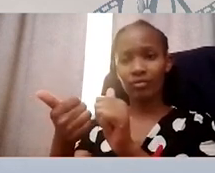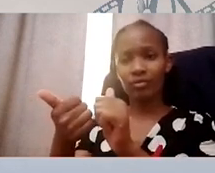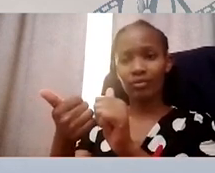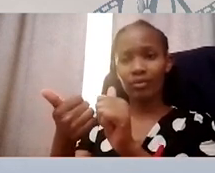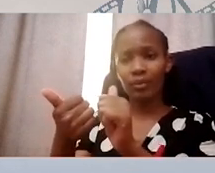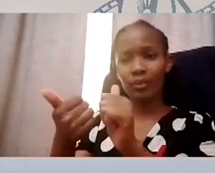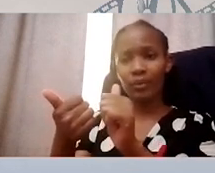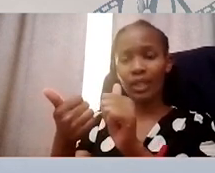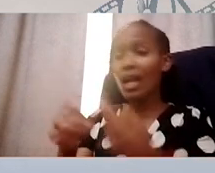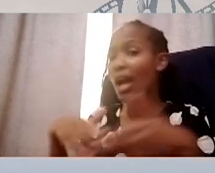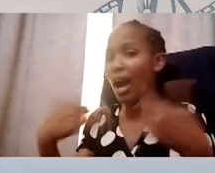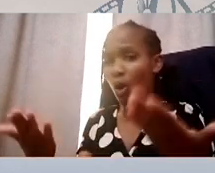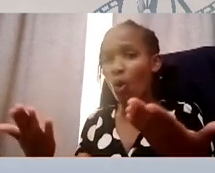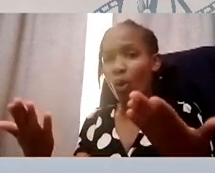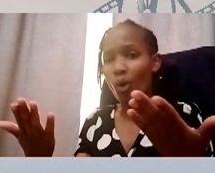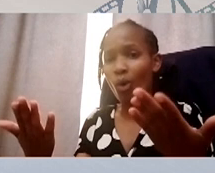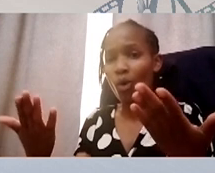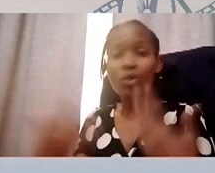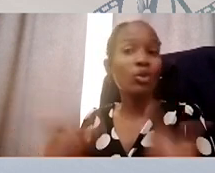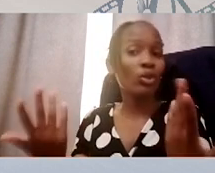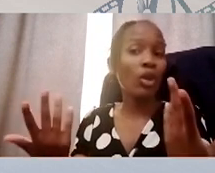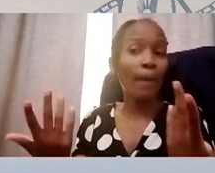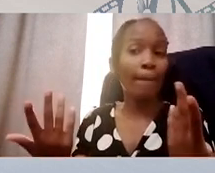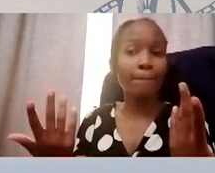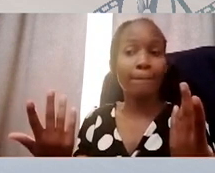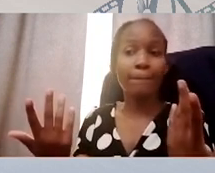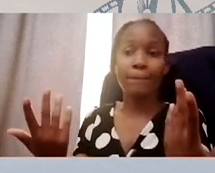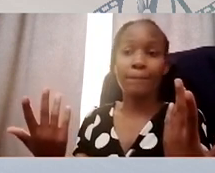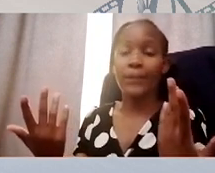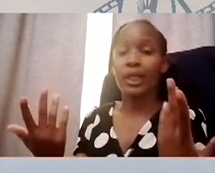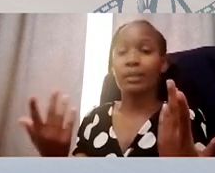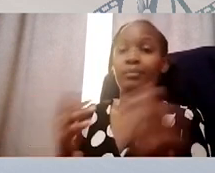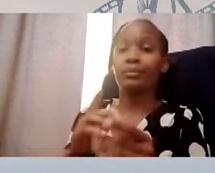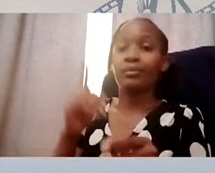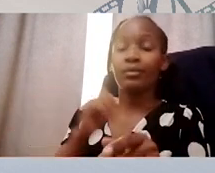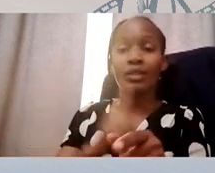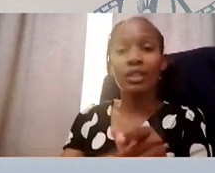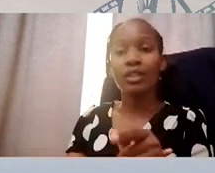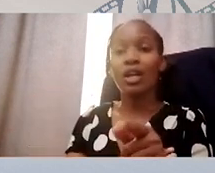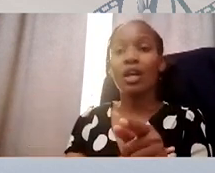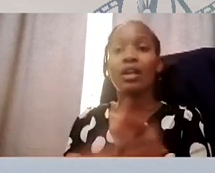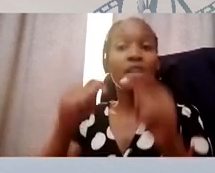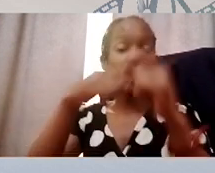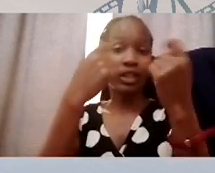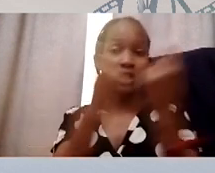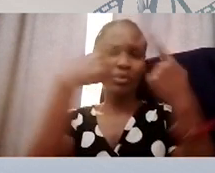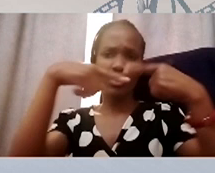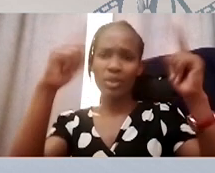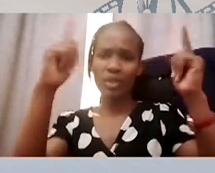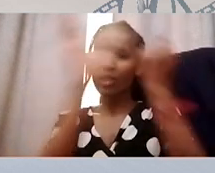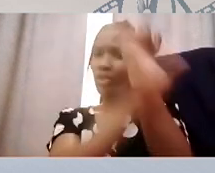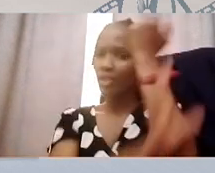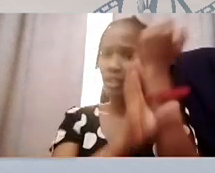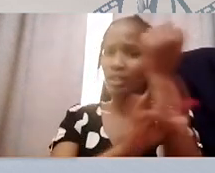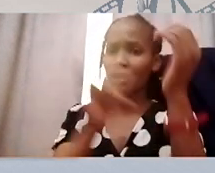how do you attribute, when a certain team wins? Is it to the country from which the person is seeking